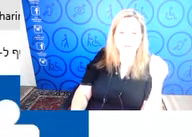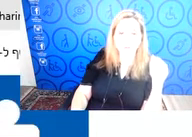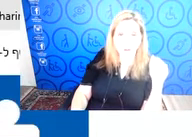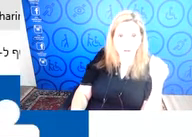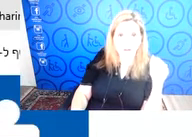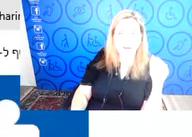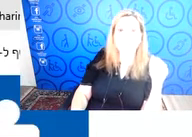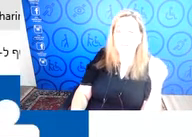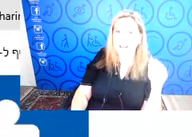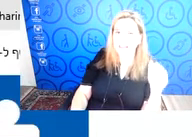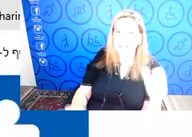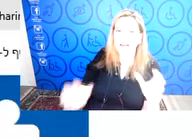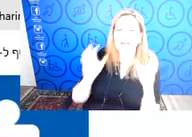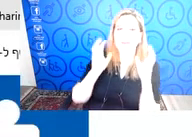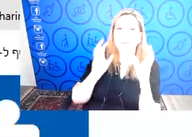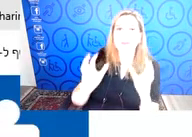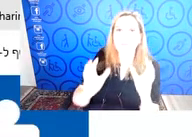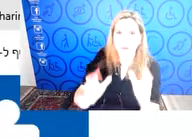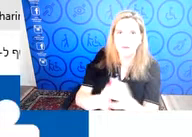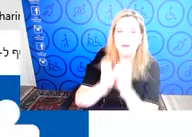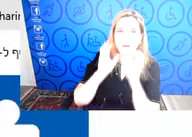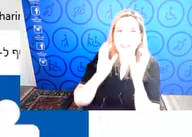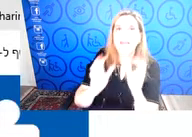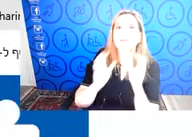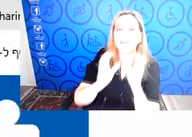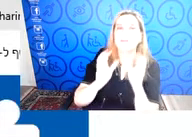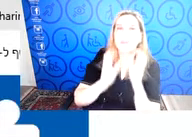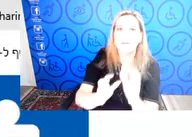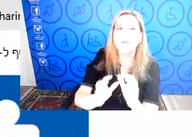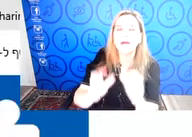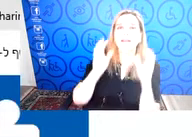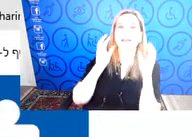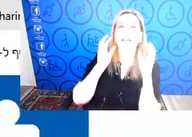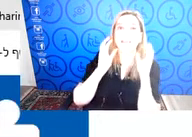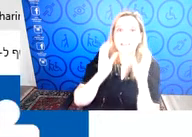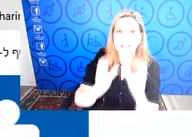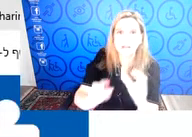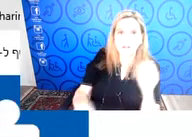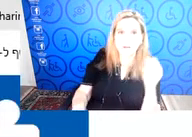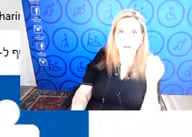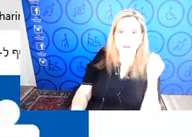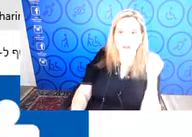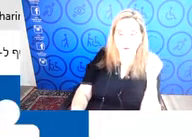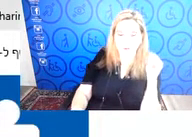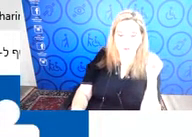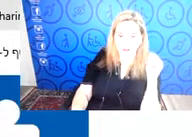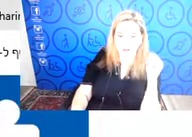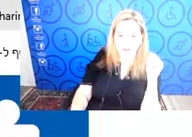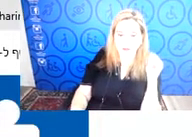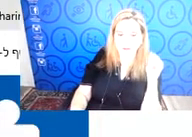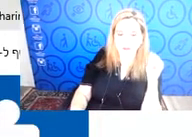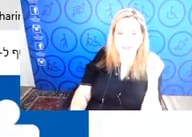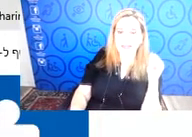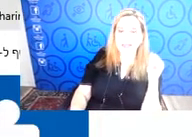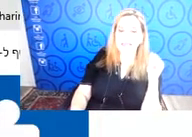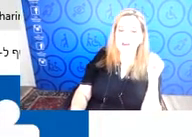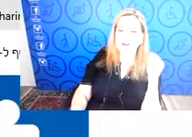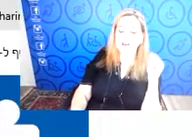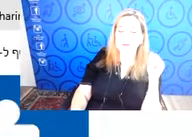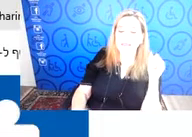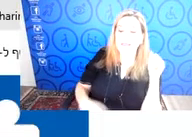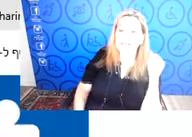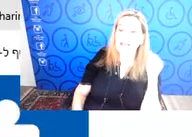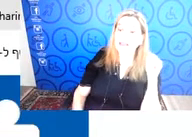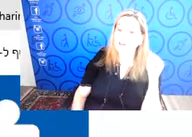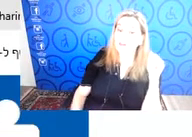our employers, our friends, the people, and we have to keep them in mind and in the center of what we're talking about. It is our